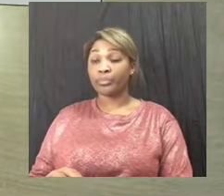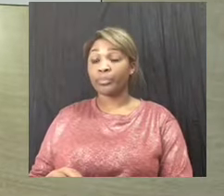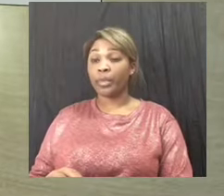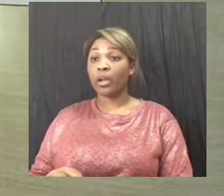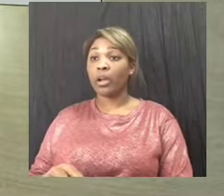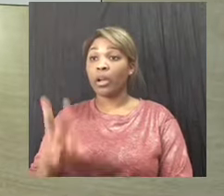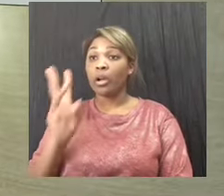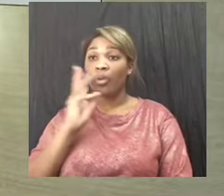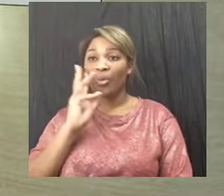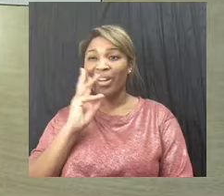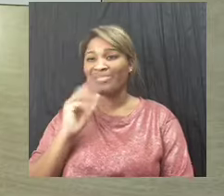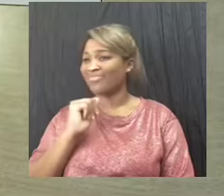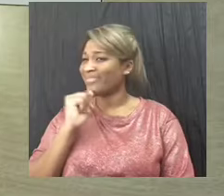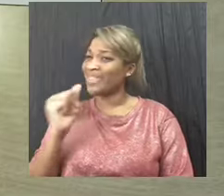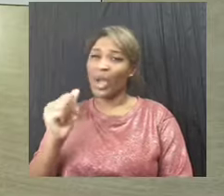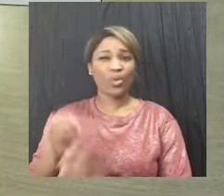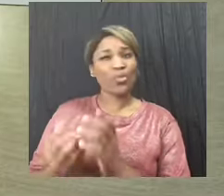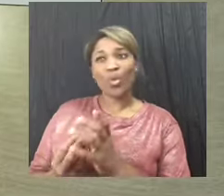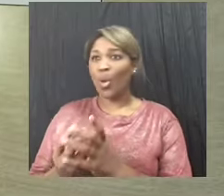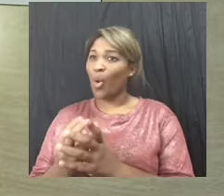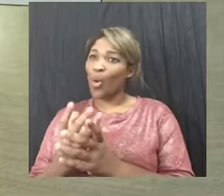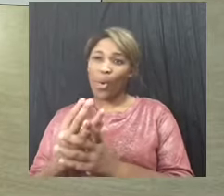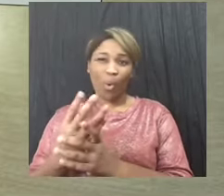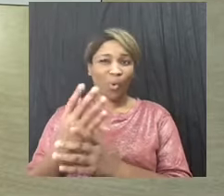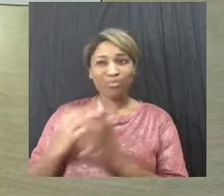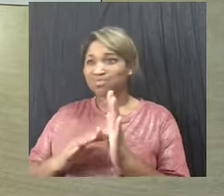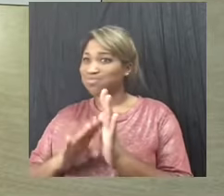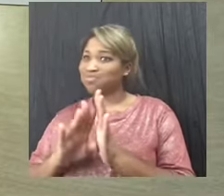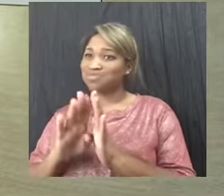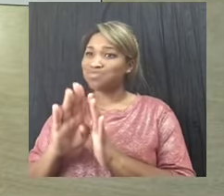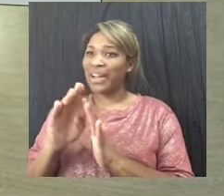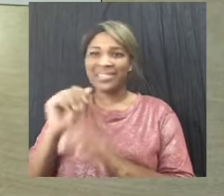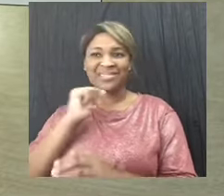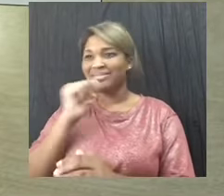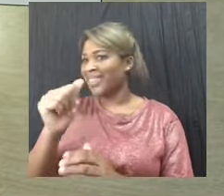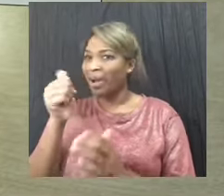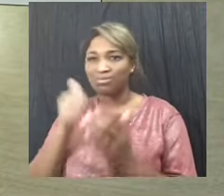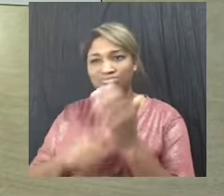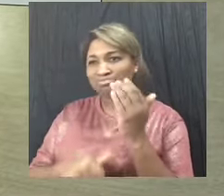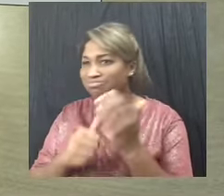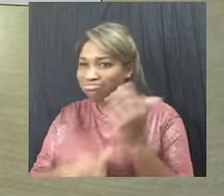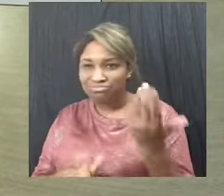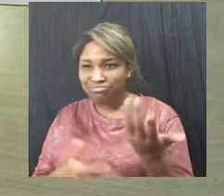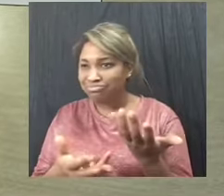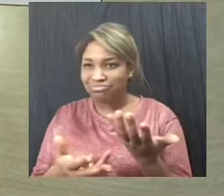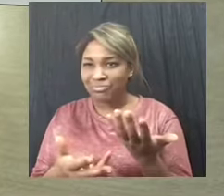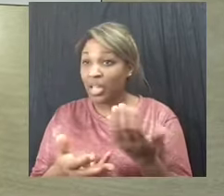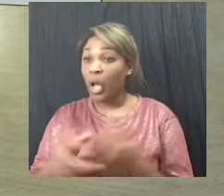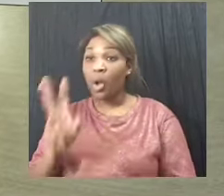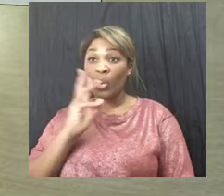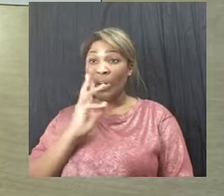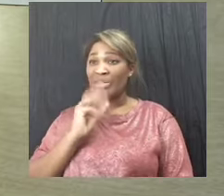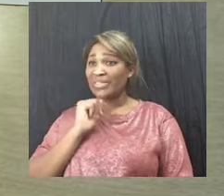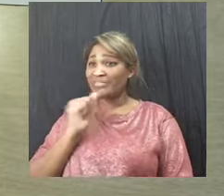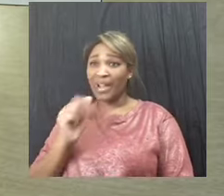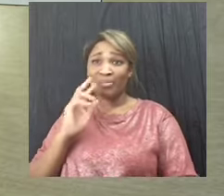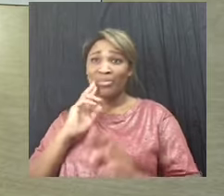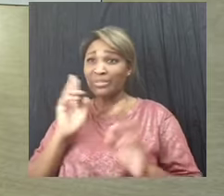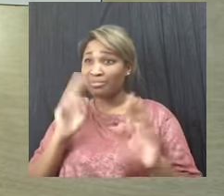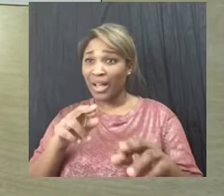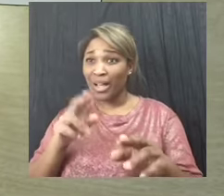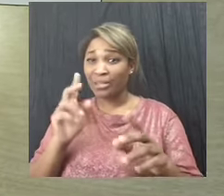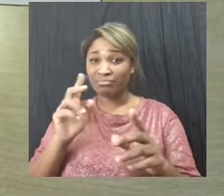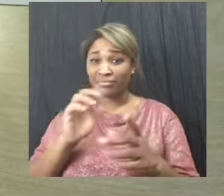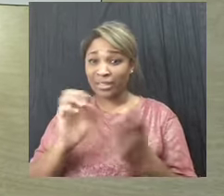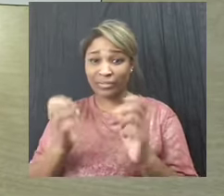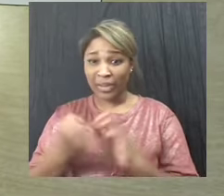Water does not grow and develop. Water does not get rid of waste. Water does not respond to the